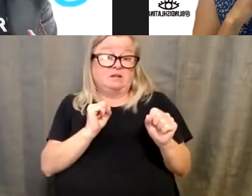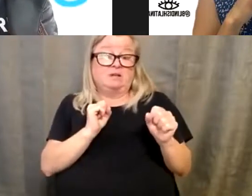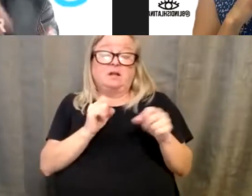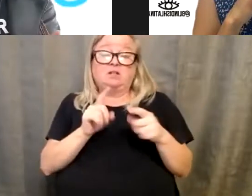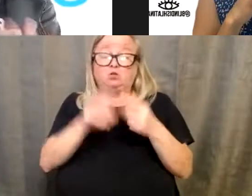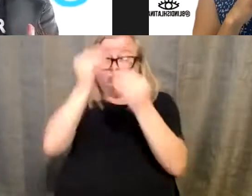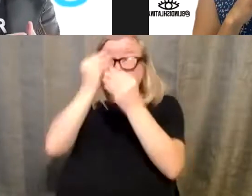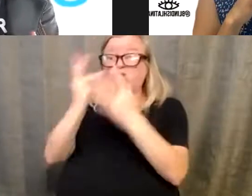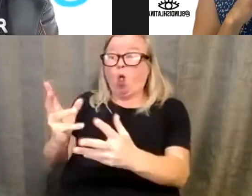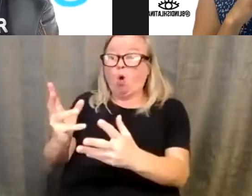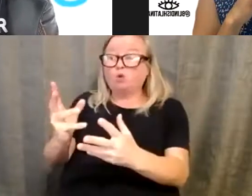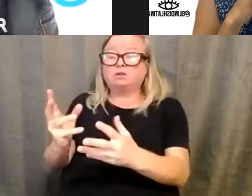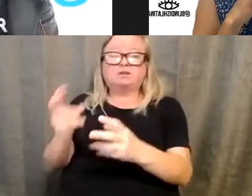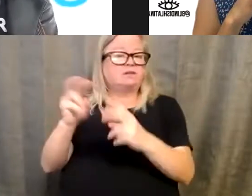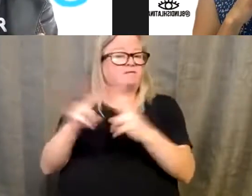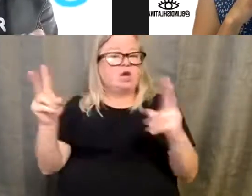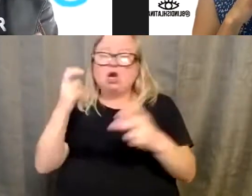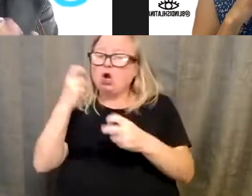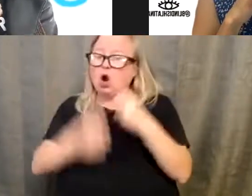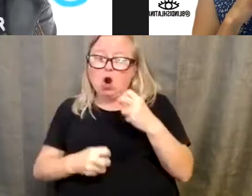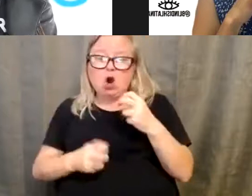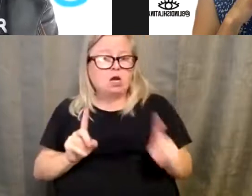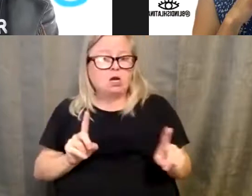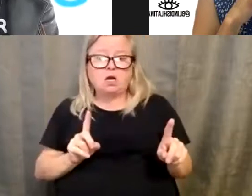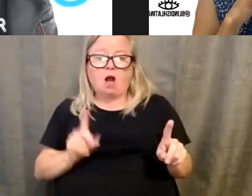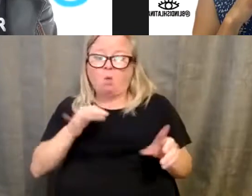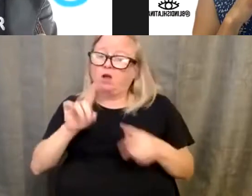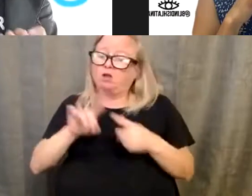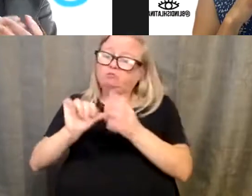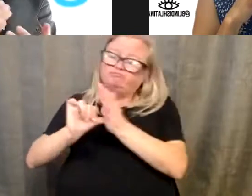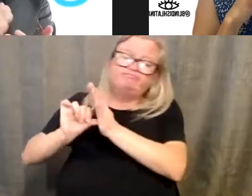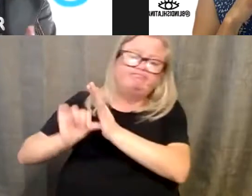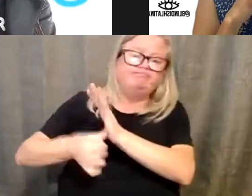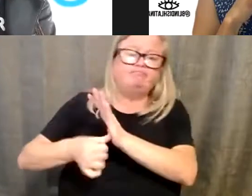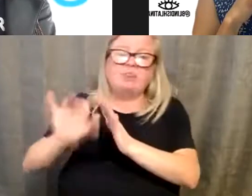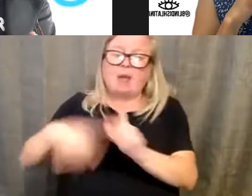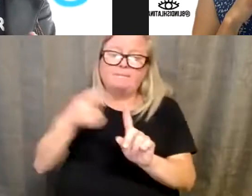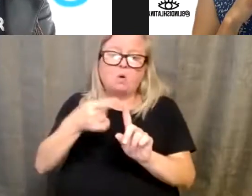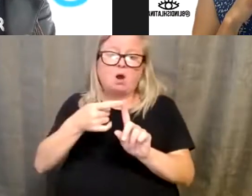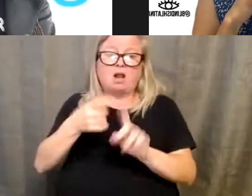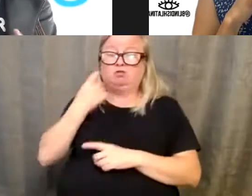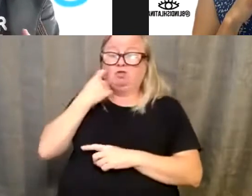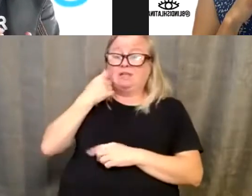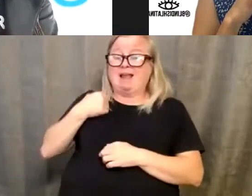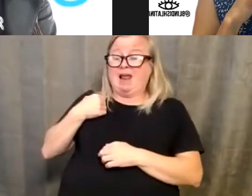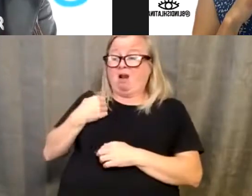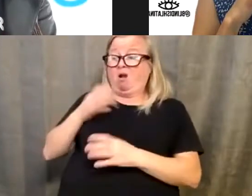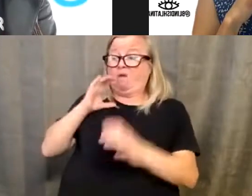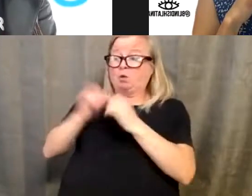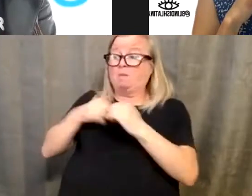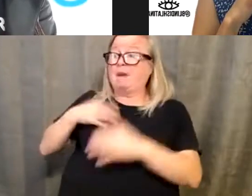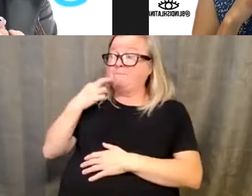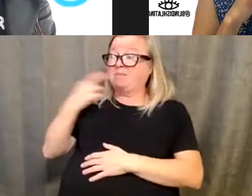want to really, really drive that point home because I just had a conversation with one of my best friends a while ago. She has a